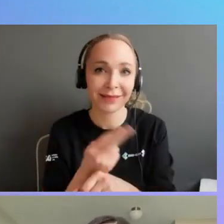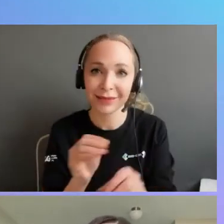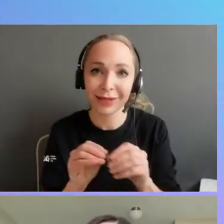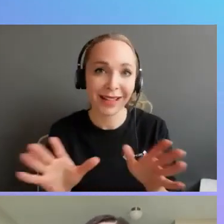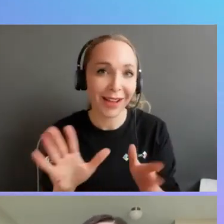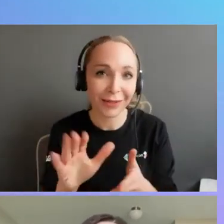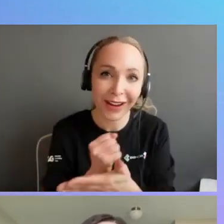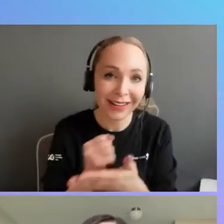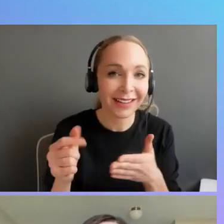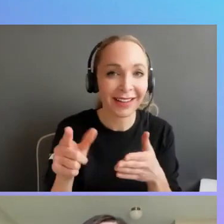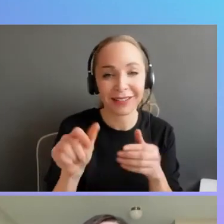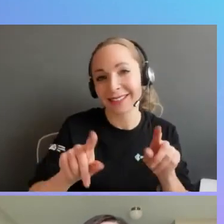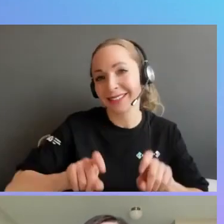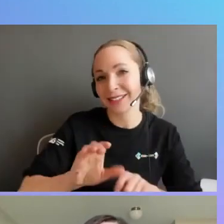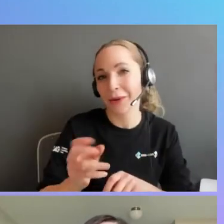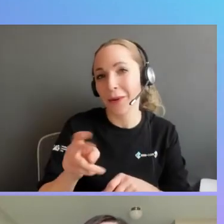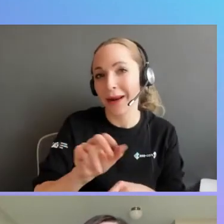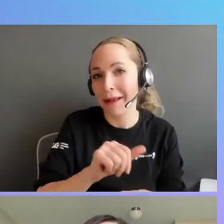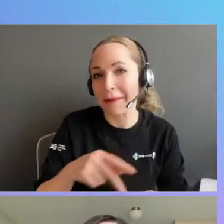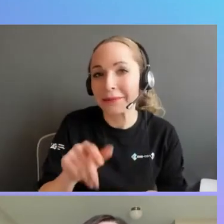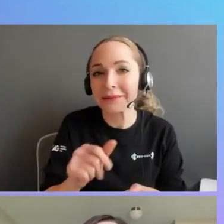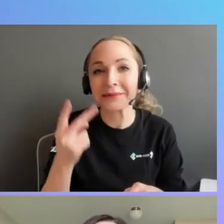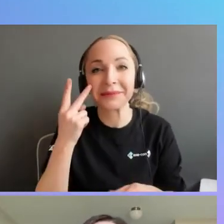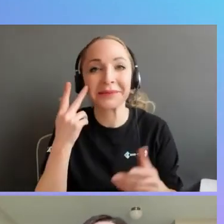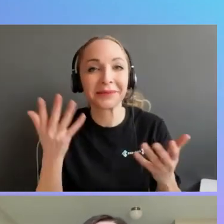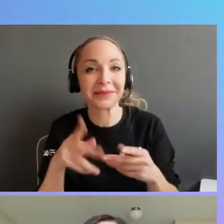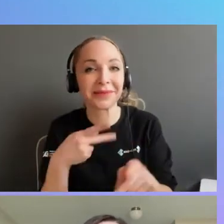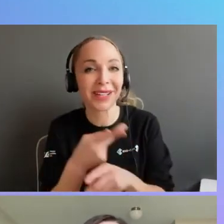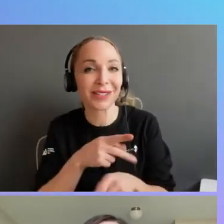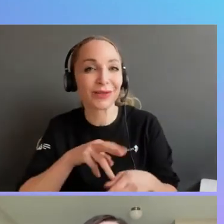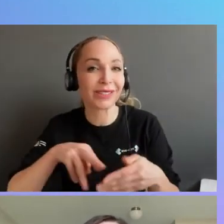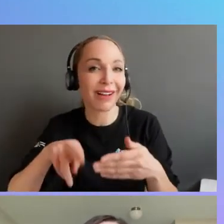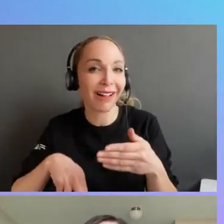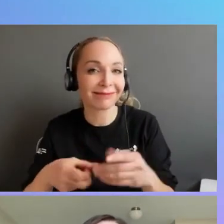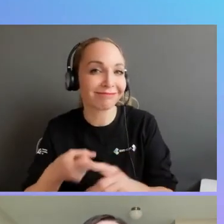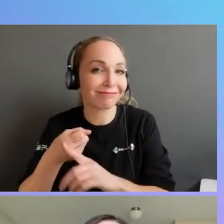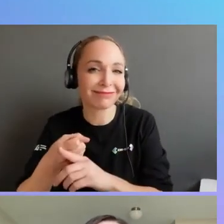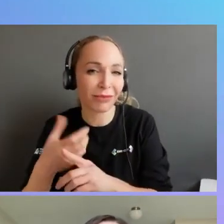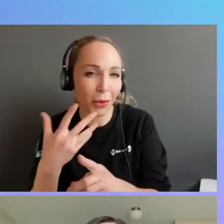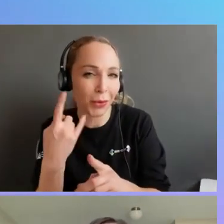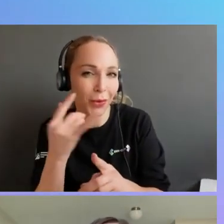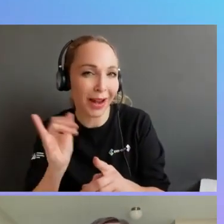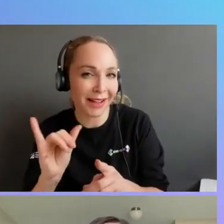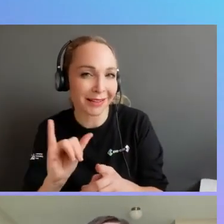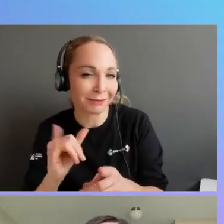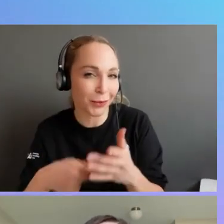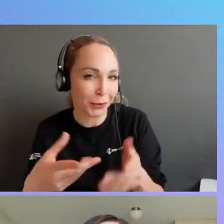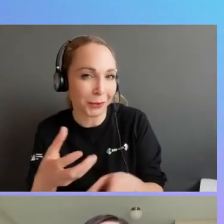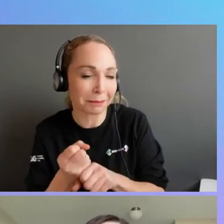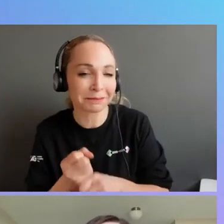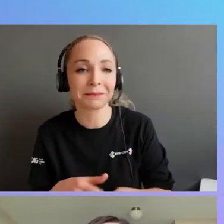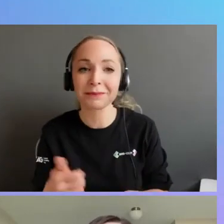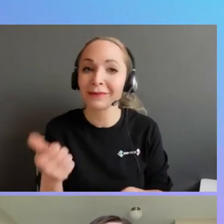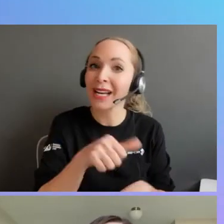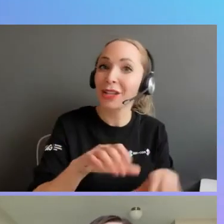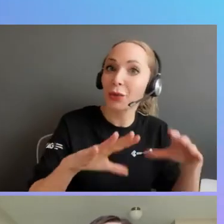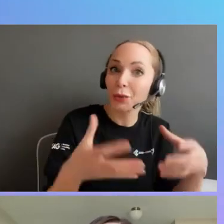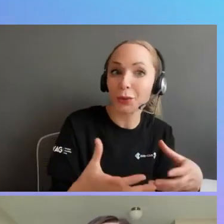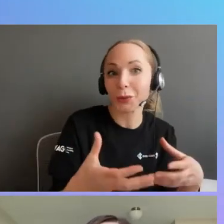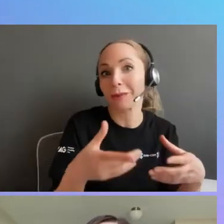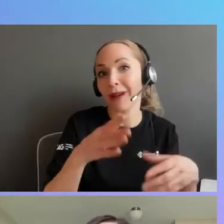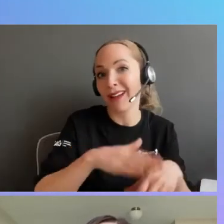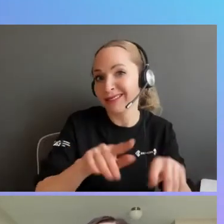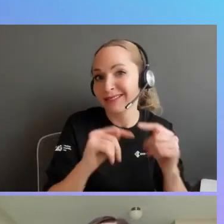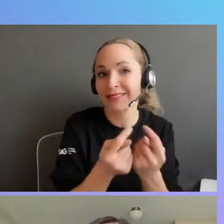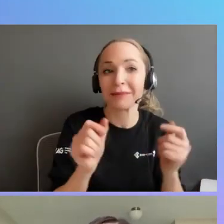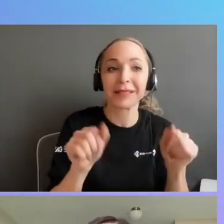could, test your own app and kind of see what sort of results you get. So another group of people on your team might be test automation